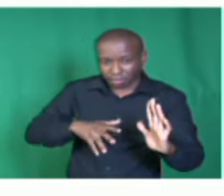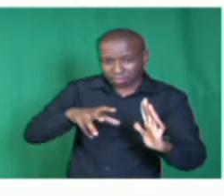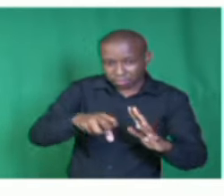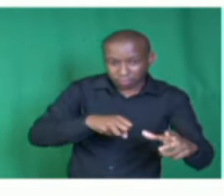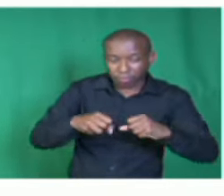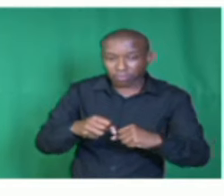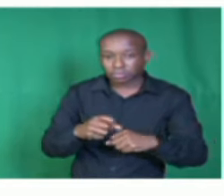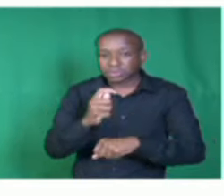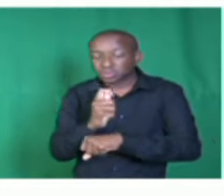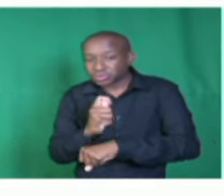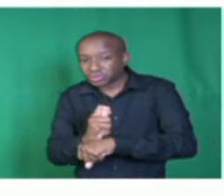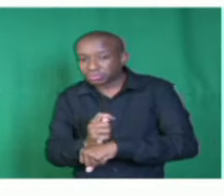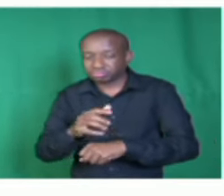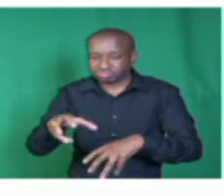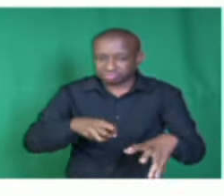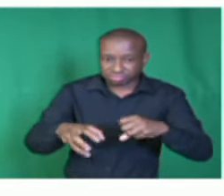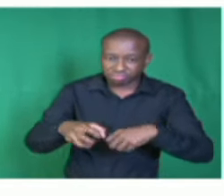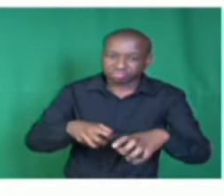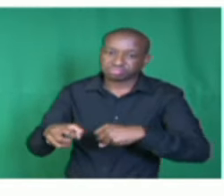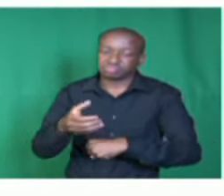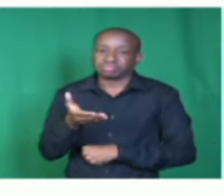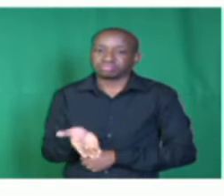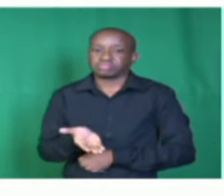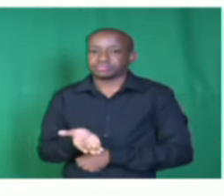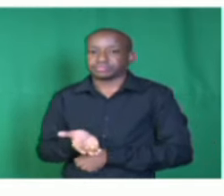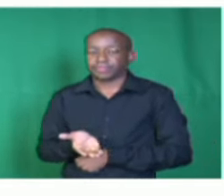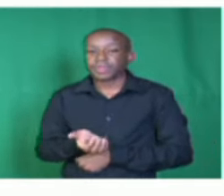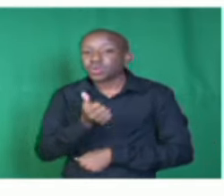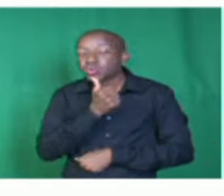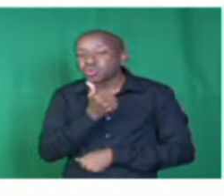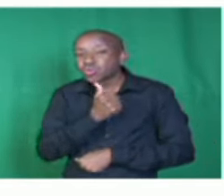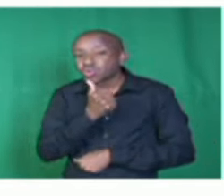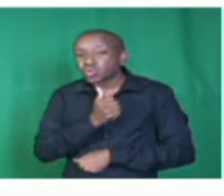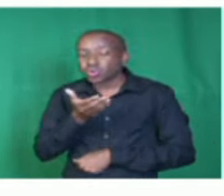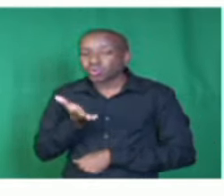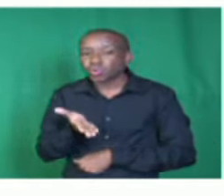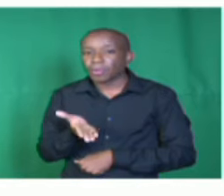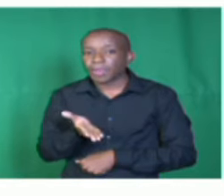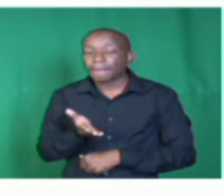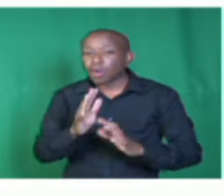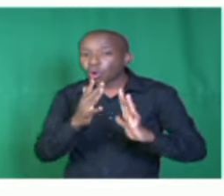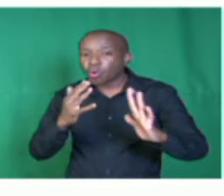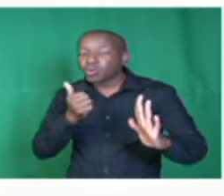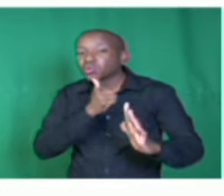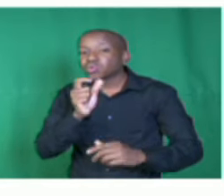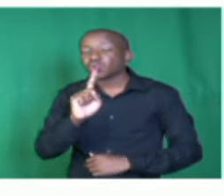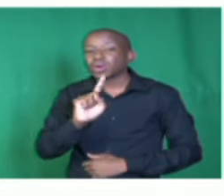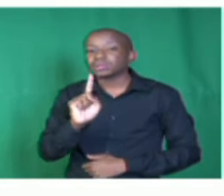tea. These are unfinished goods because we use them to, for example, gold. We used gold